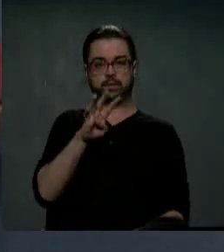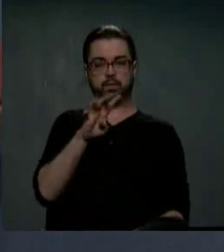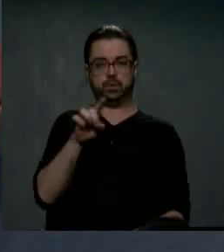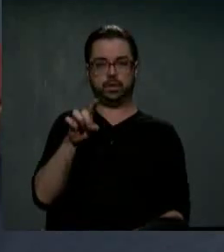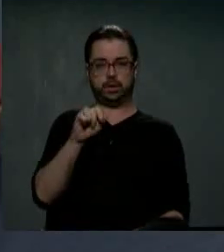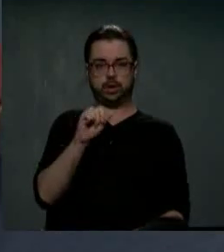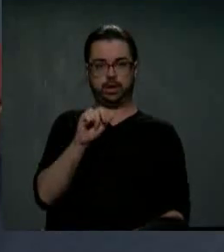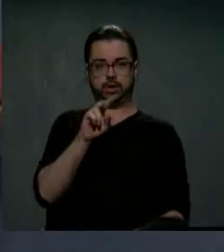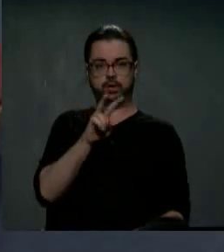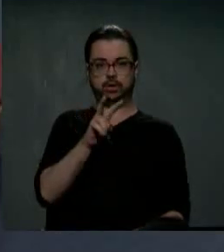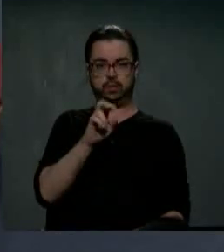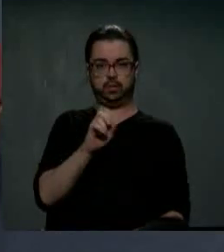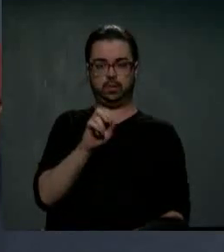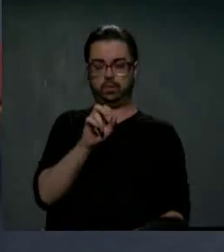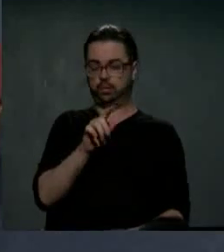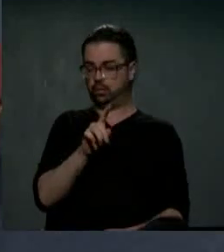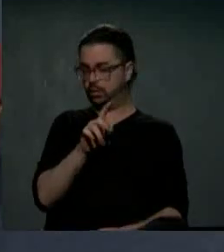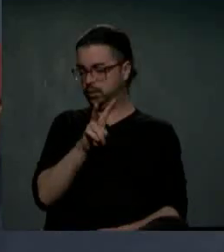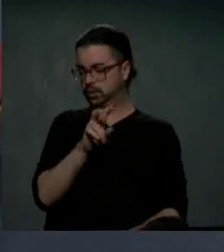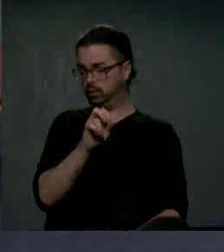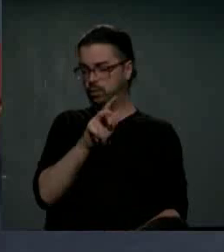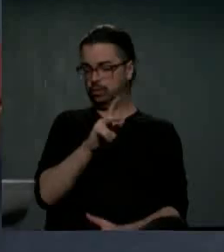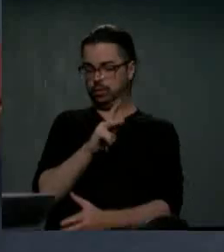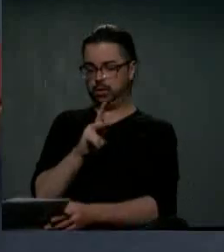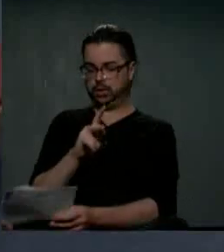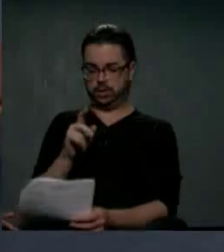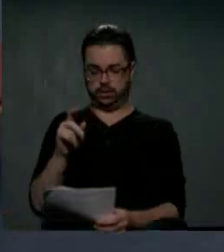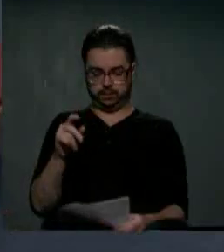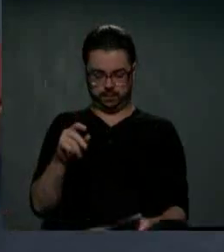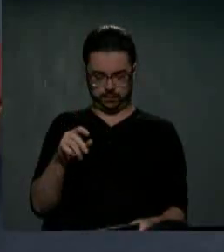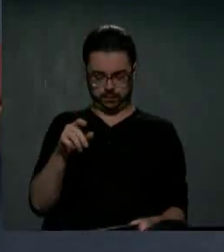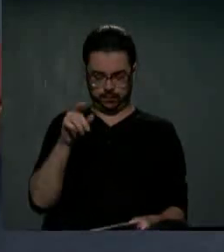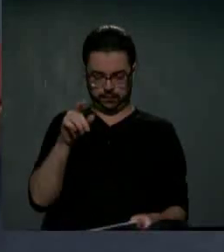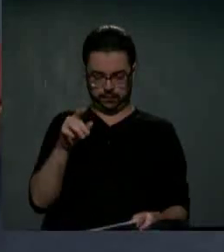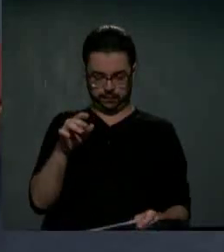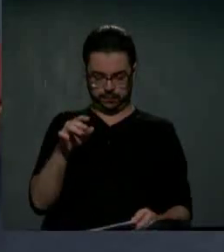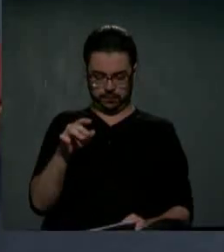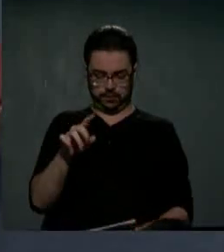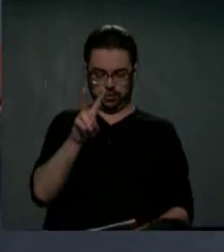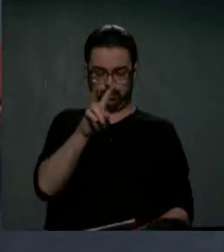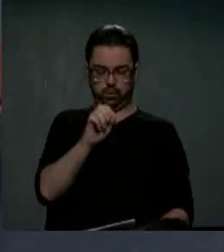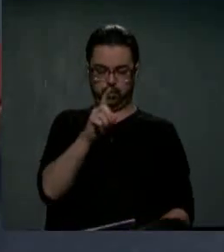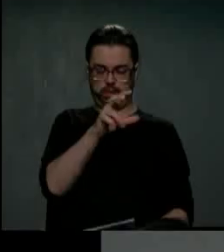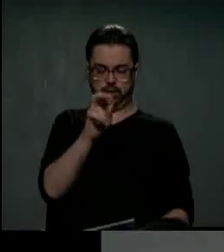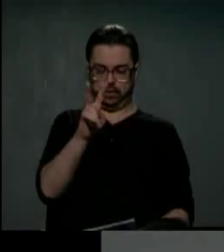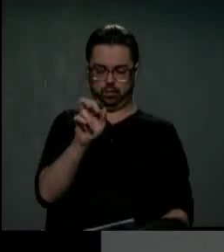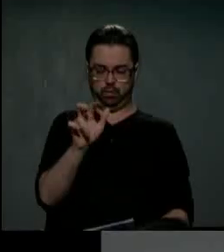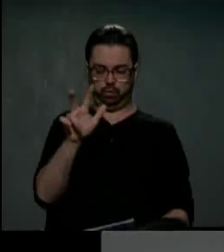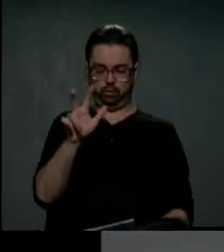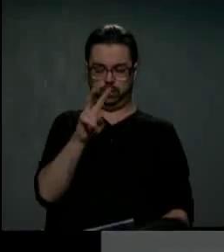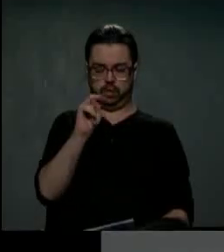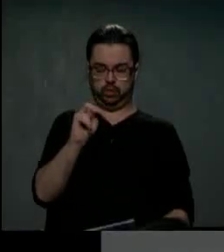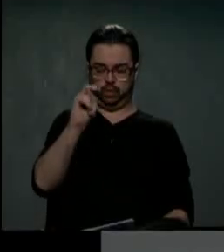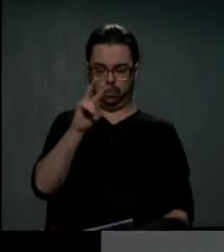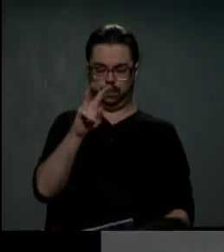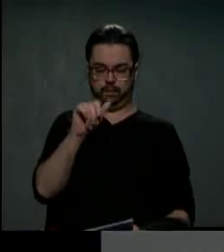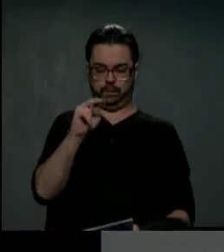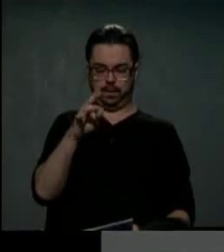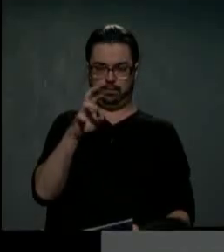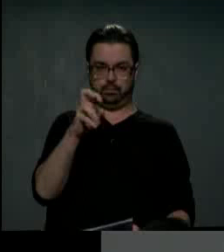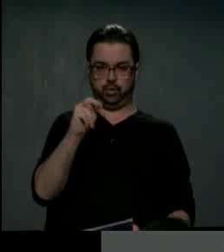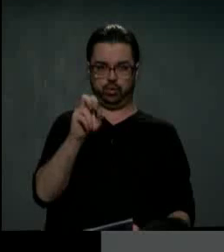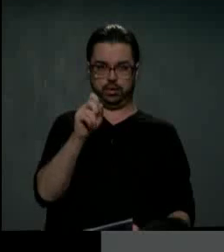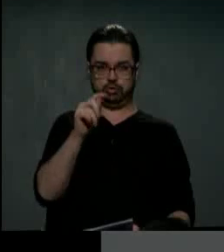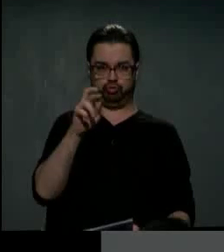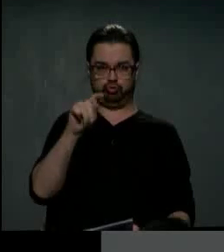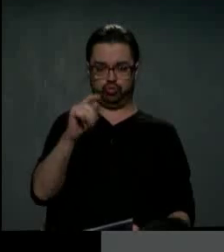201 and 203 North Van Buren Street. Ordinance number 2475, adopted by the Board of Directors on September 20th, 2011,